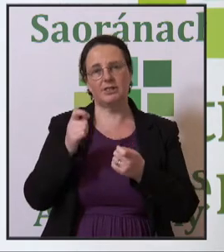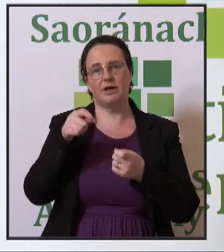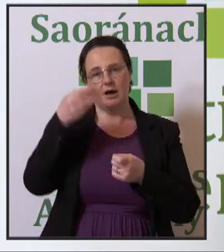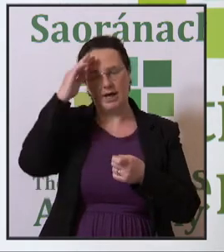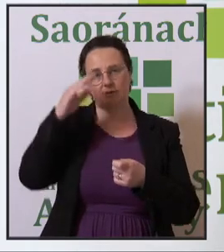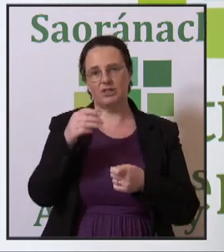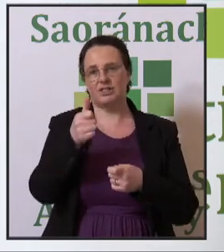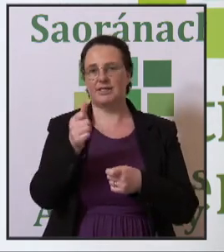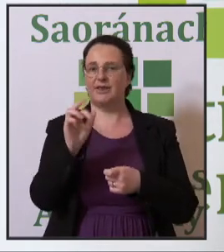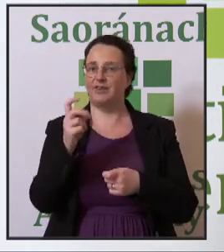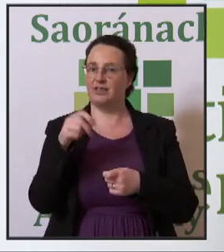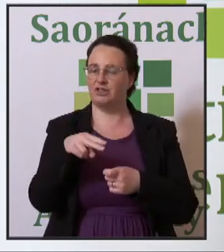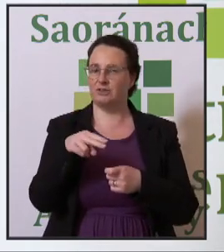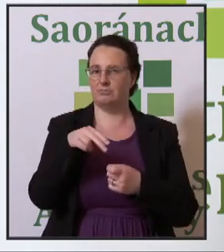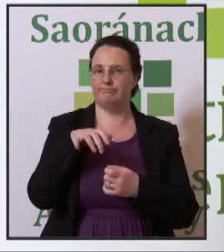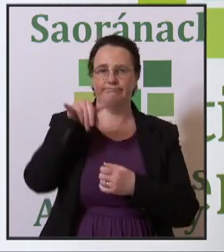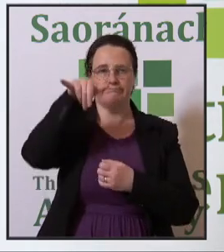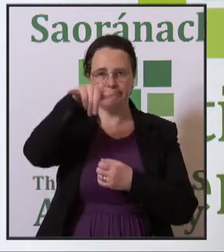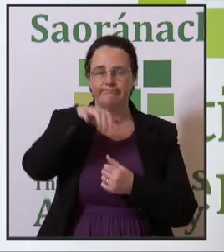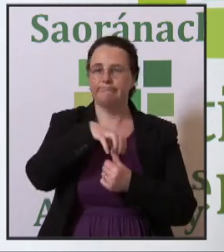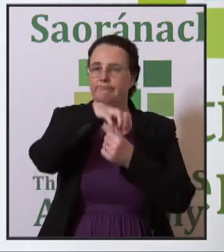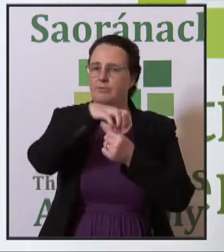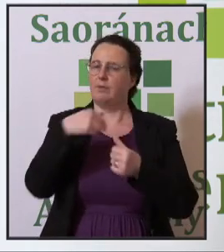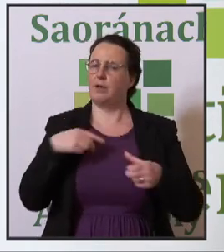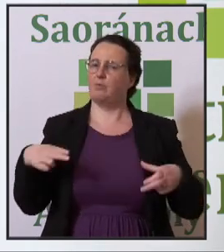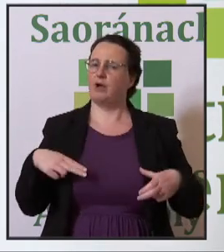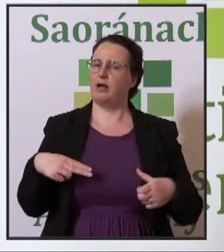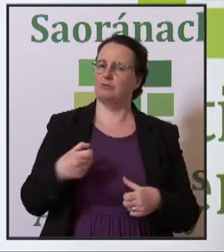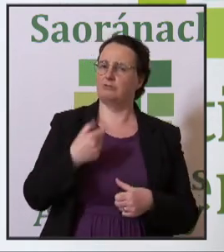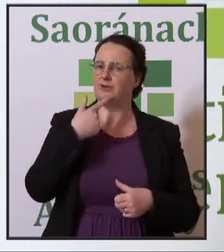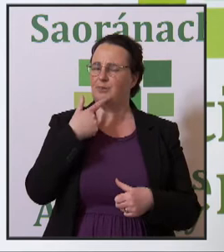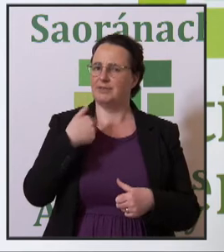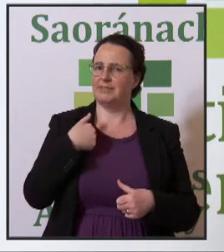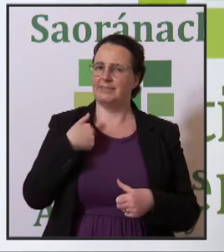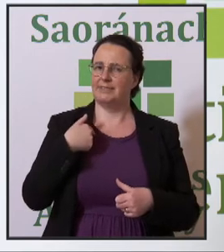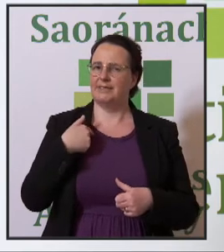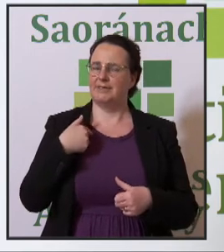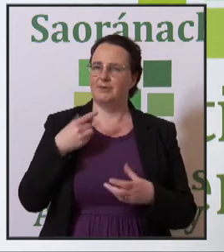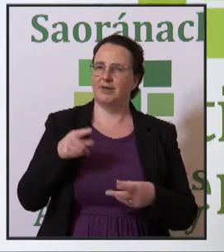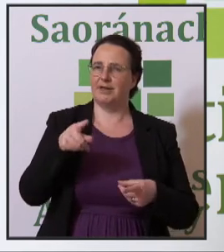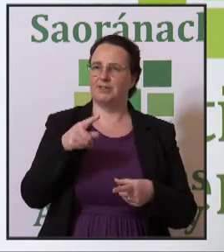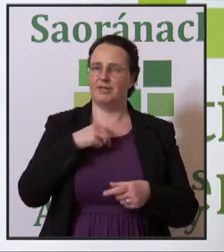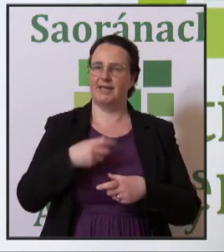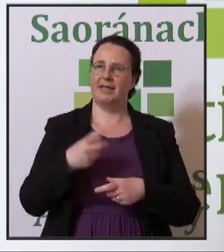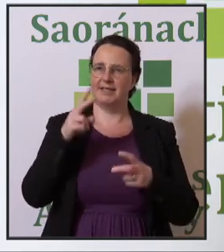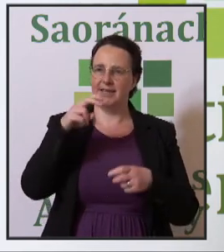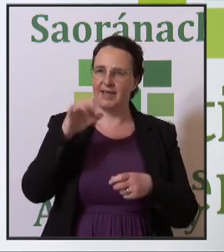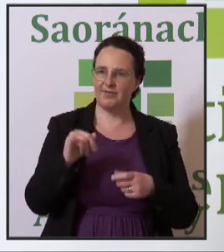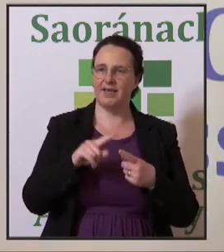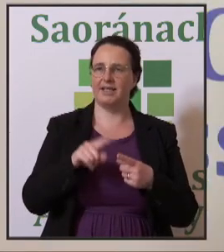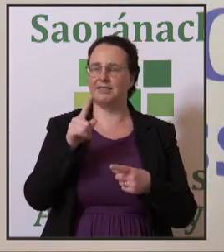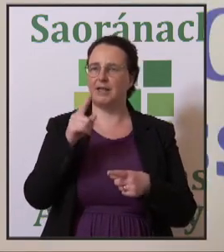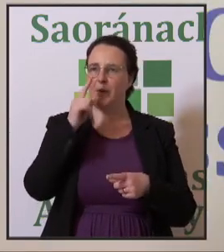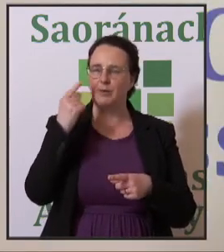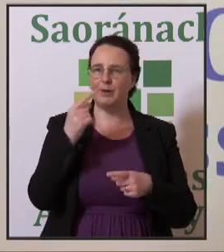Authority. As a proud Dub, it took me all of my willpower not to wear a navy and sky blue tie today, but I'll try and